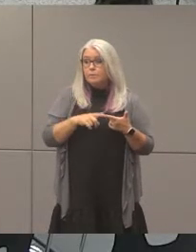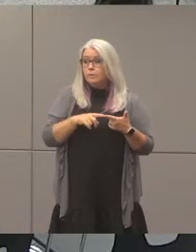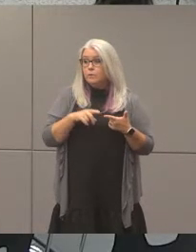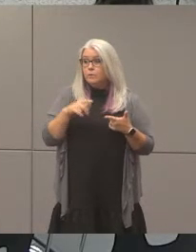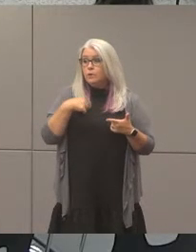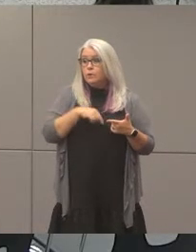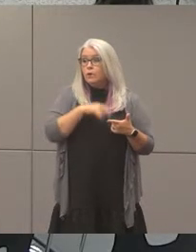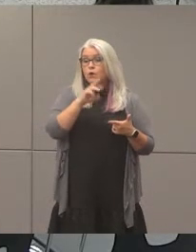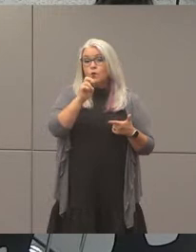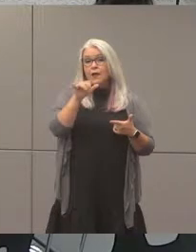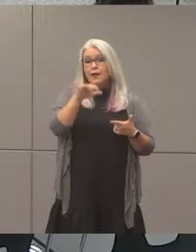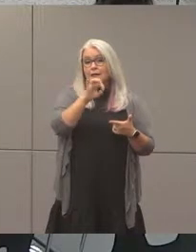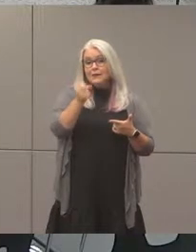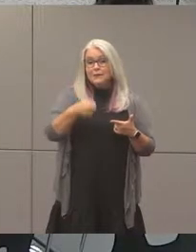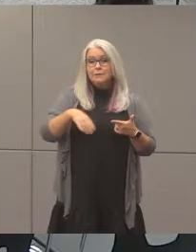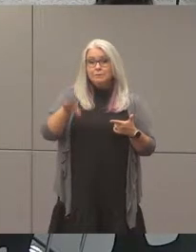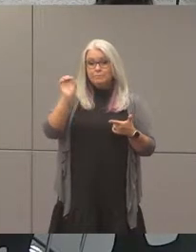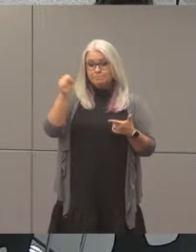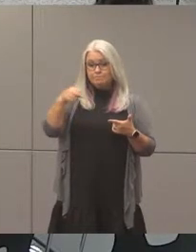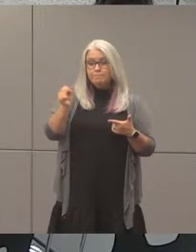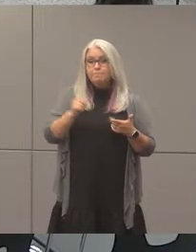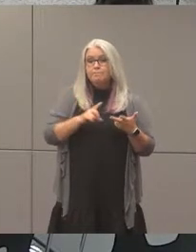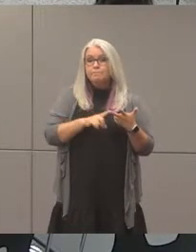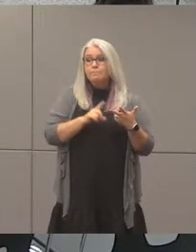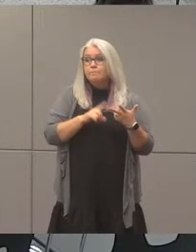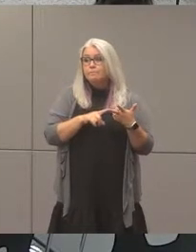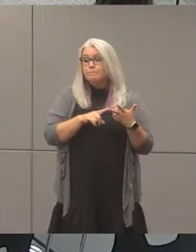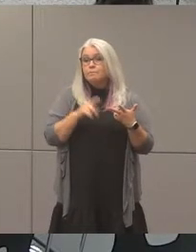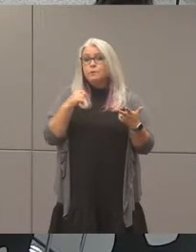Trustee Reyes. Aye. Okay.